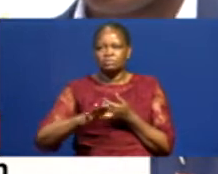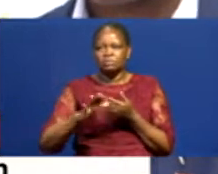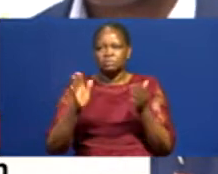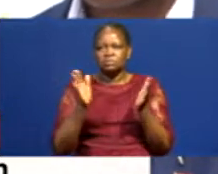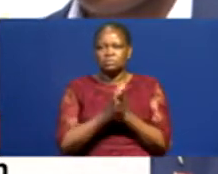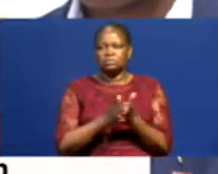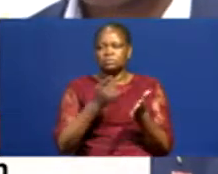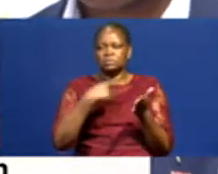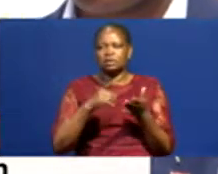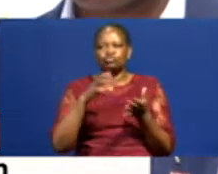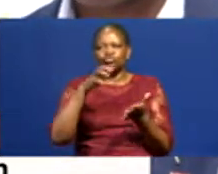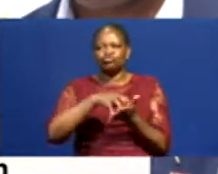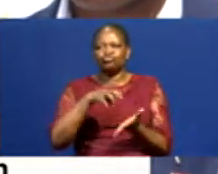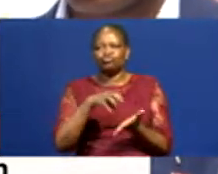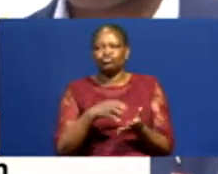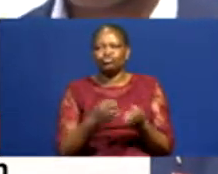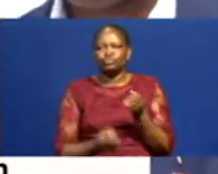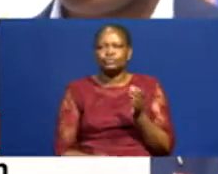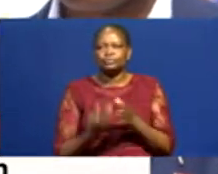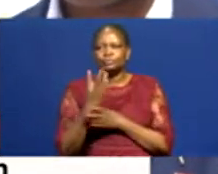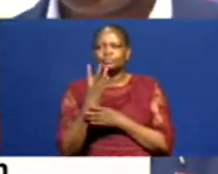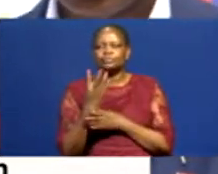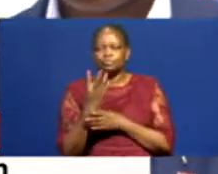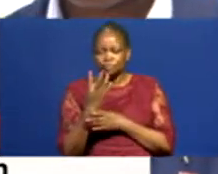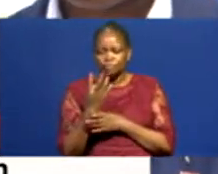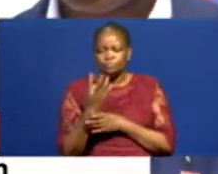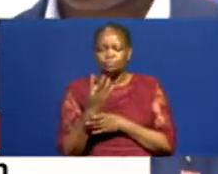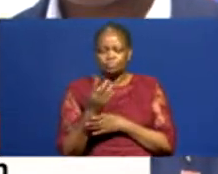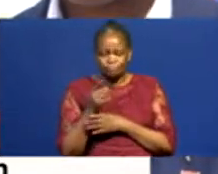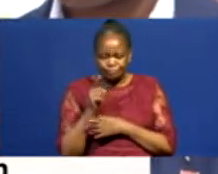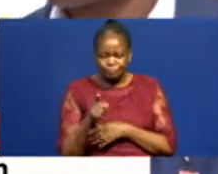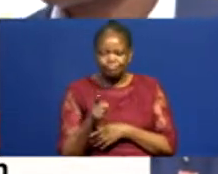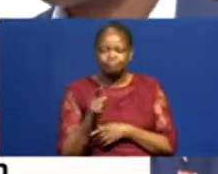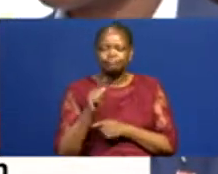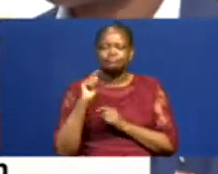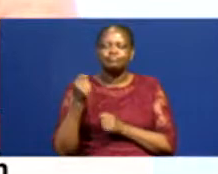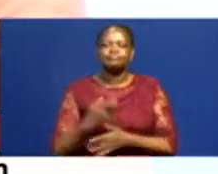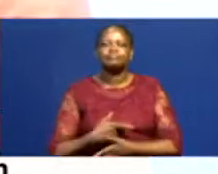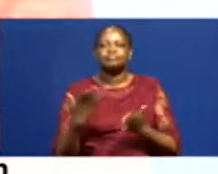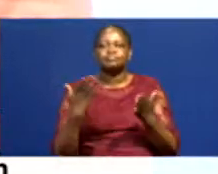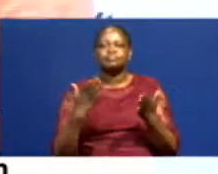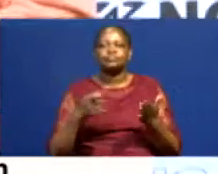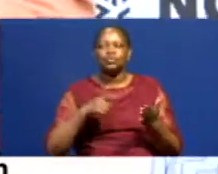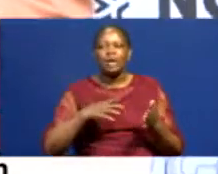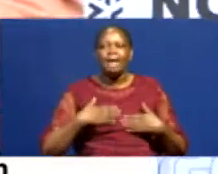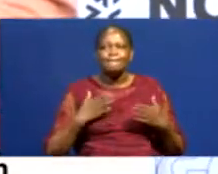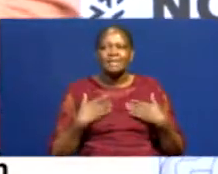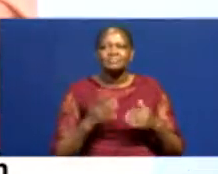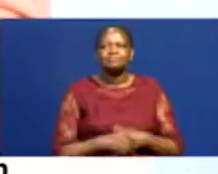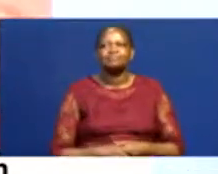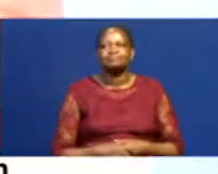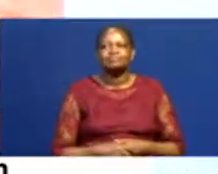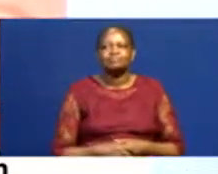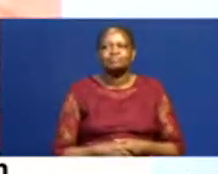and the right conditions to grow the game of golf all round. So we are delighted. Over the course of the